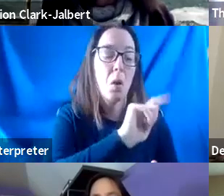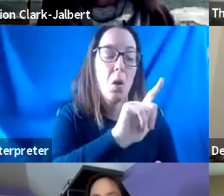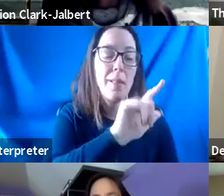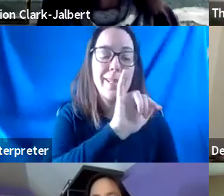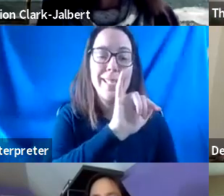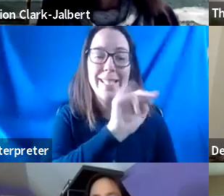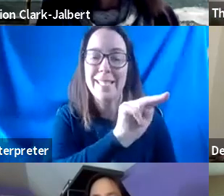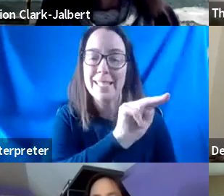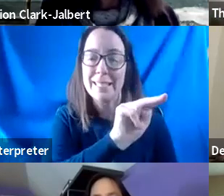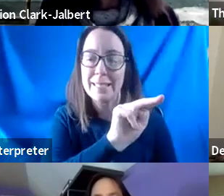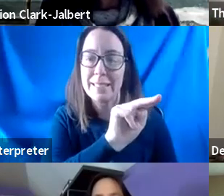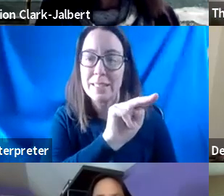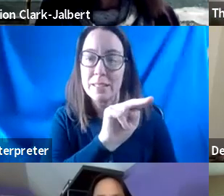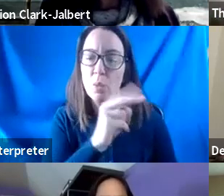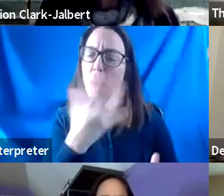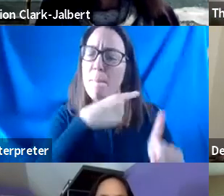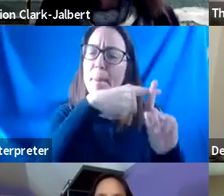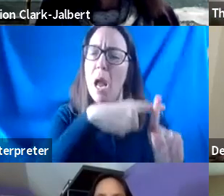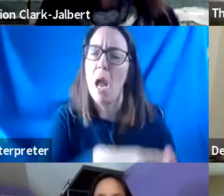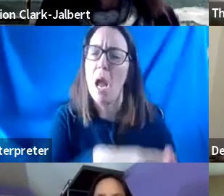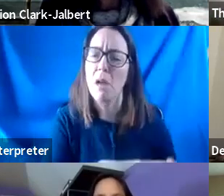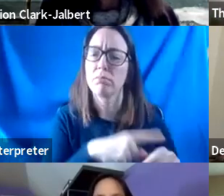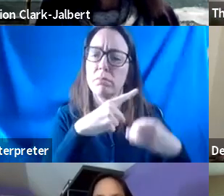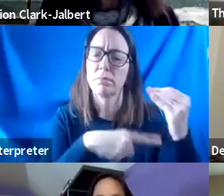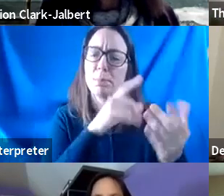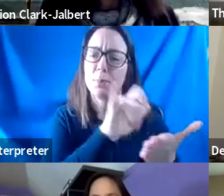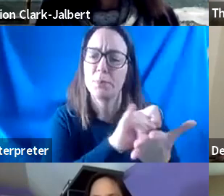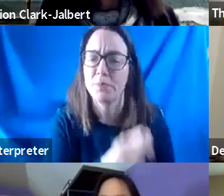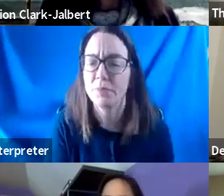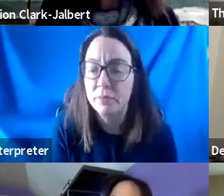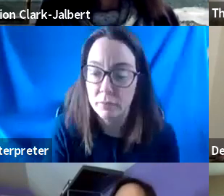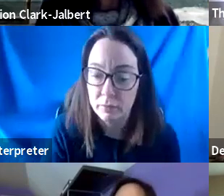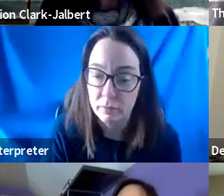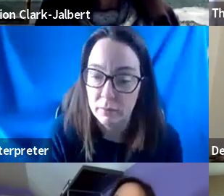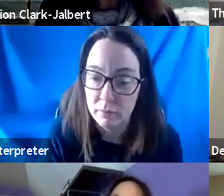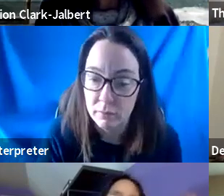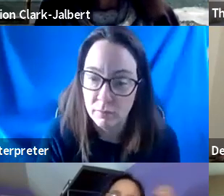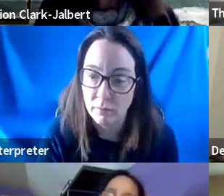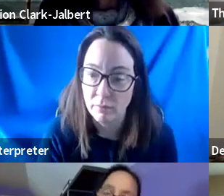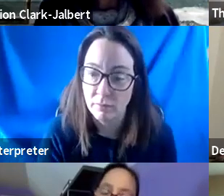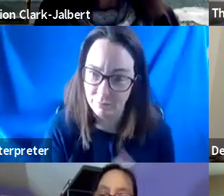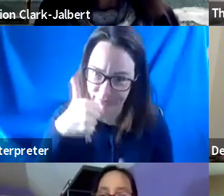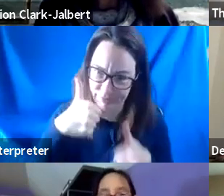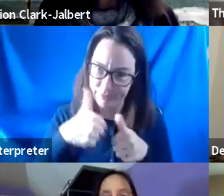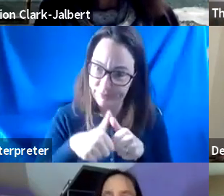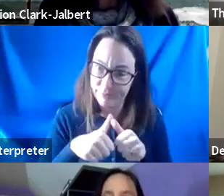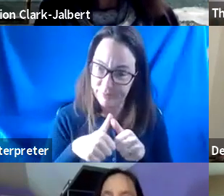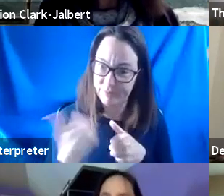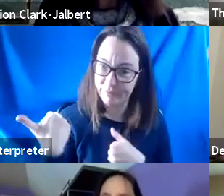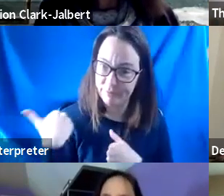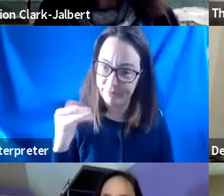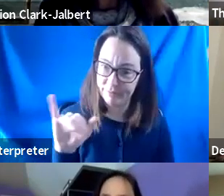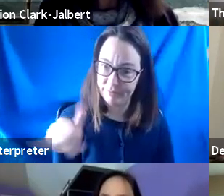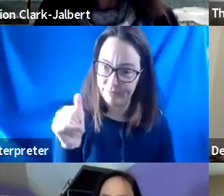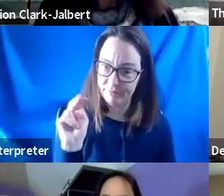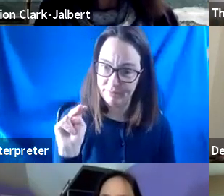start calling out, what do you think the positive things are about calling in? And we talked last time in January about our training about